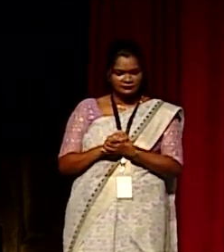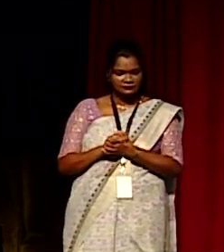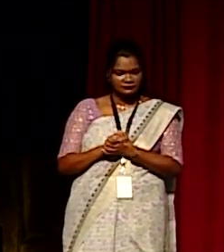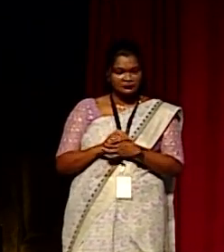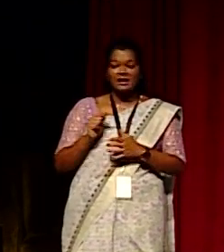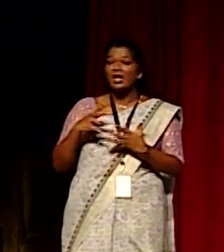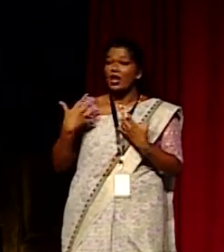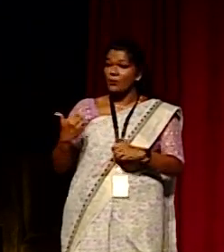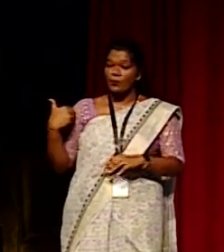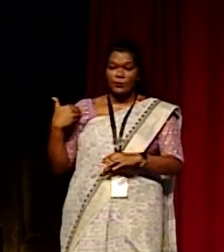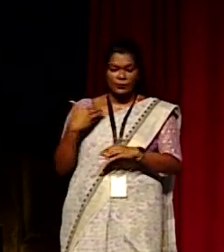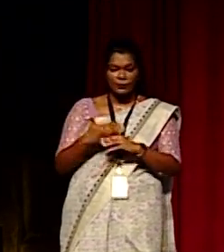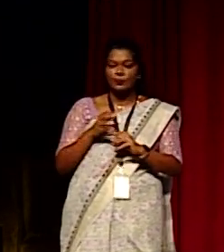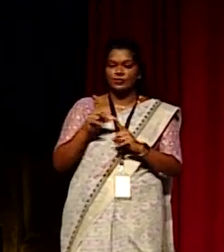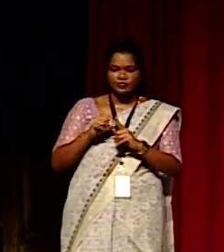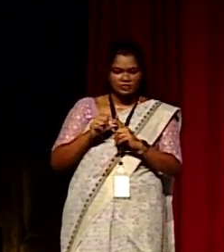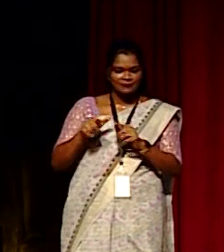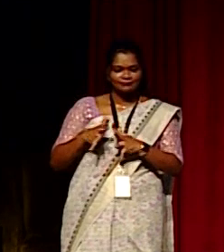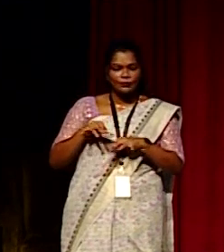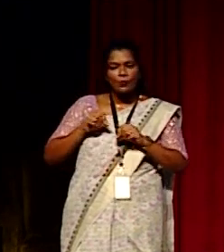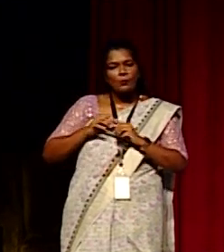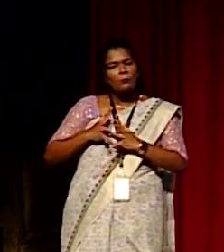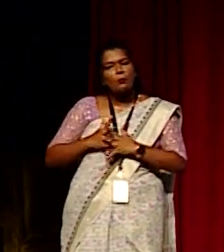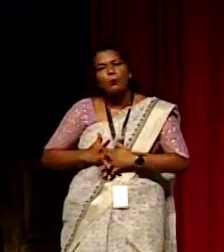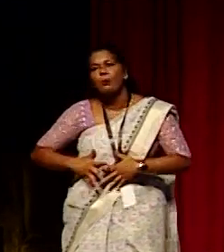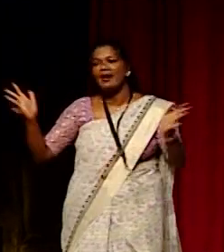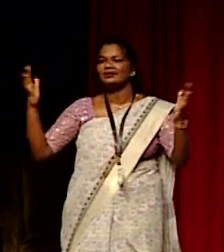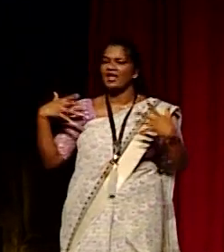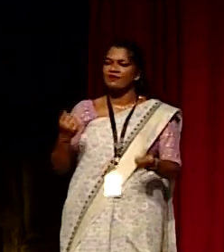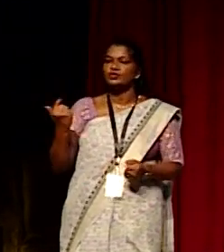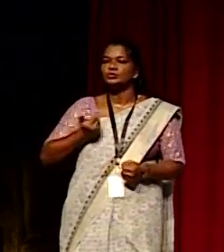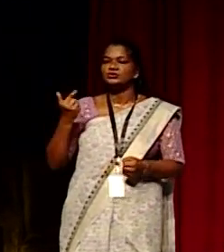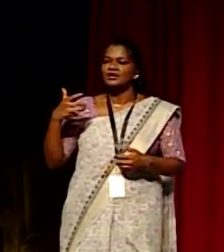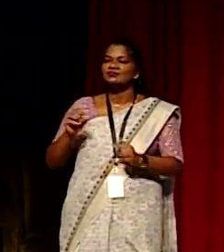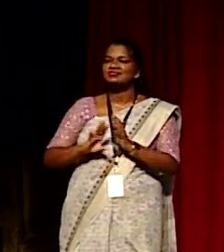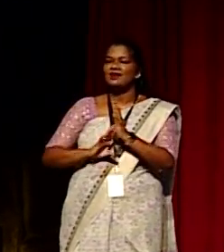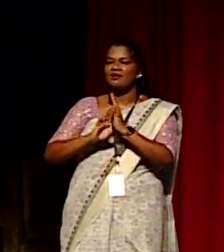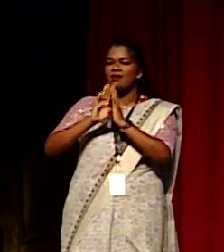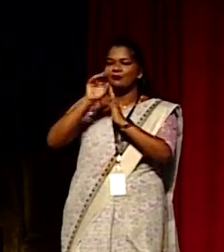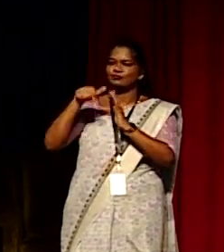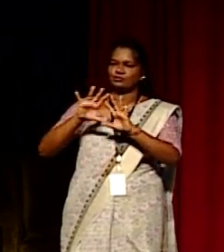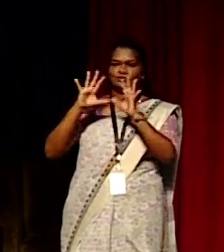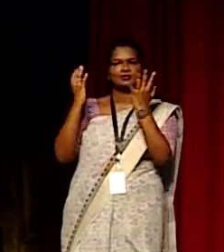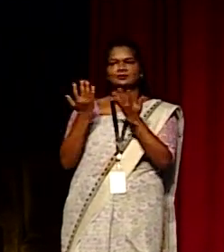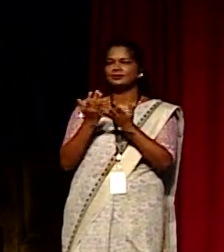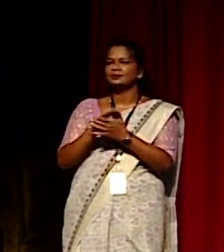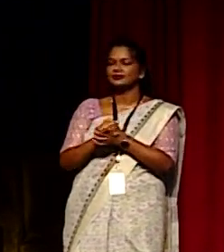and currently is the most widely used prosthetic foot in the developing world.